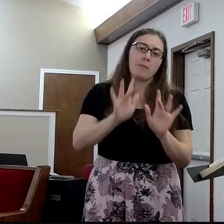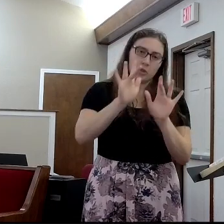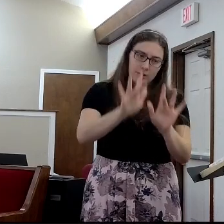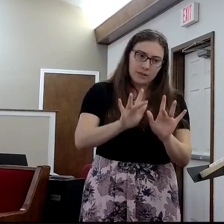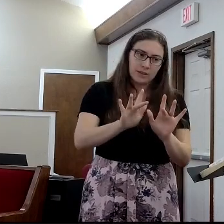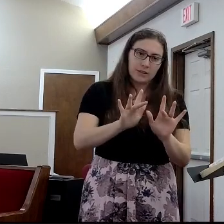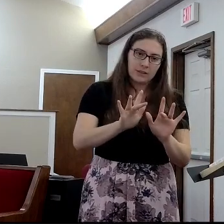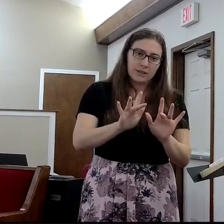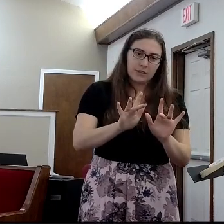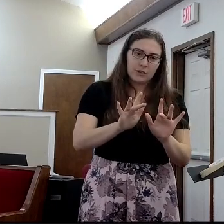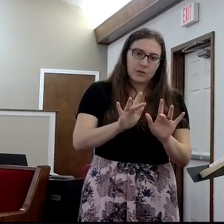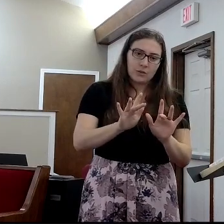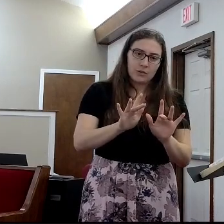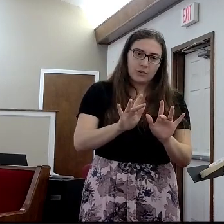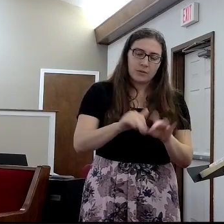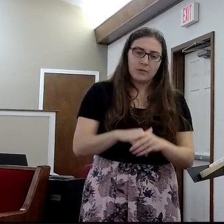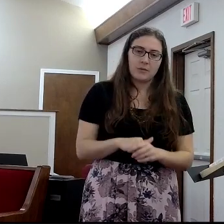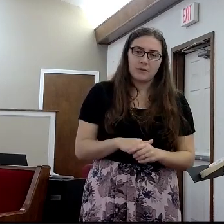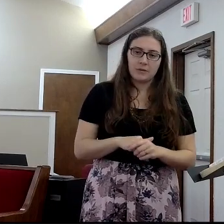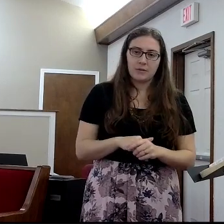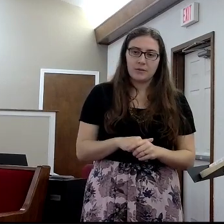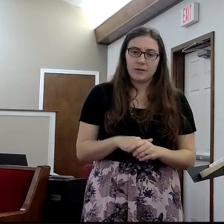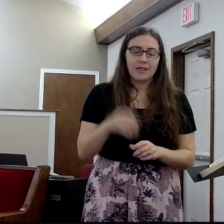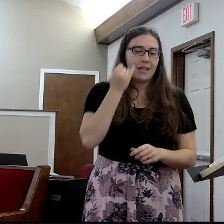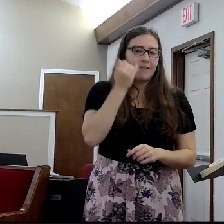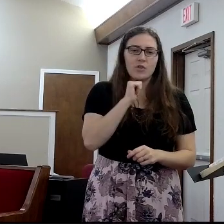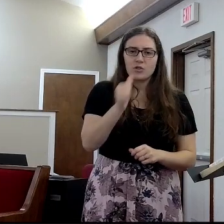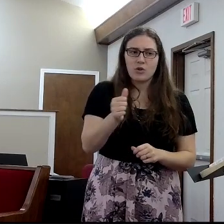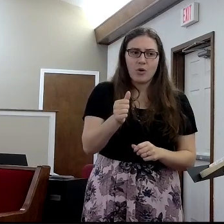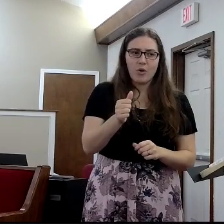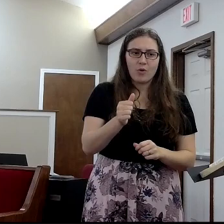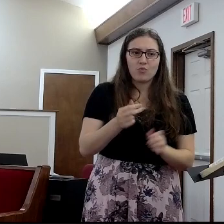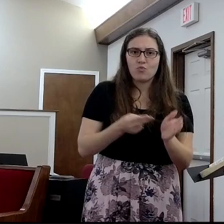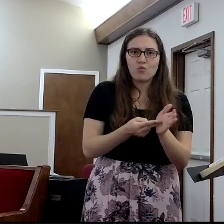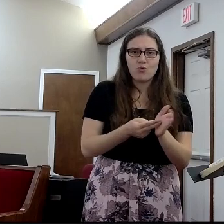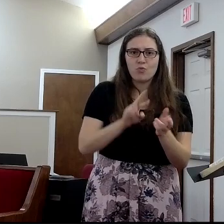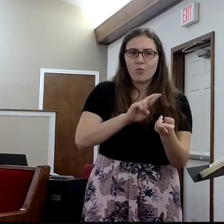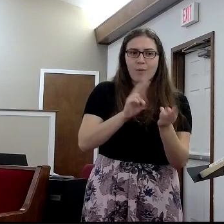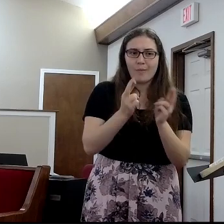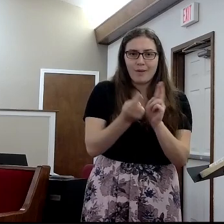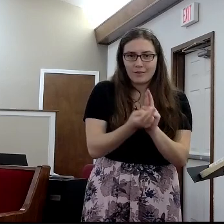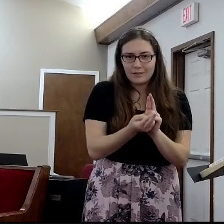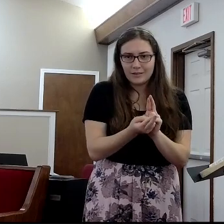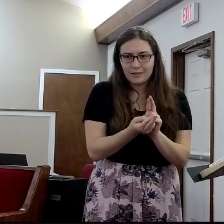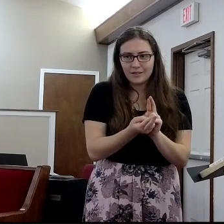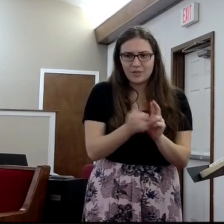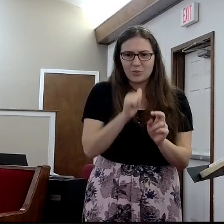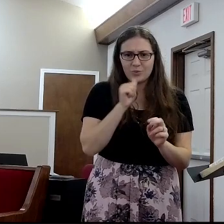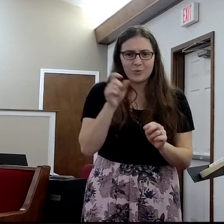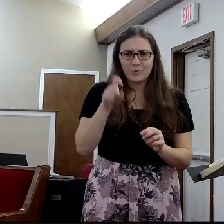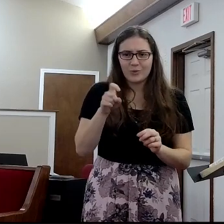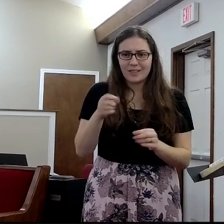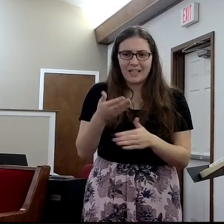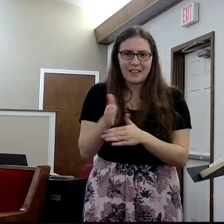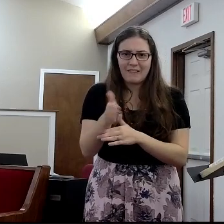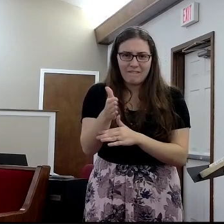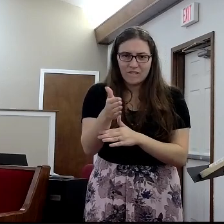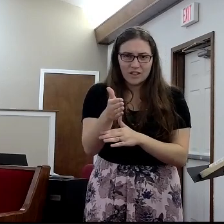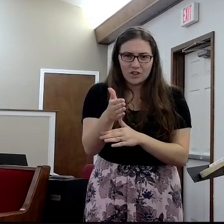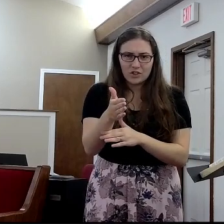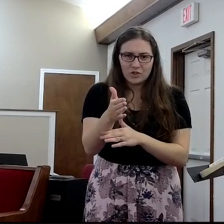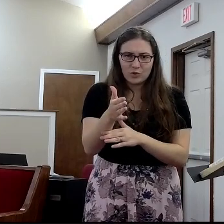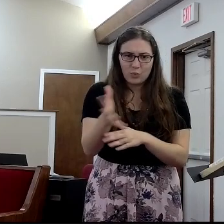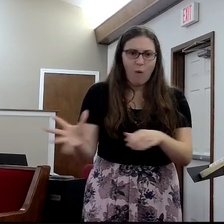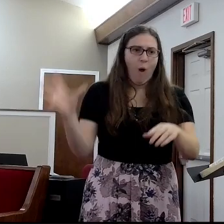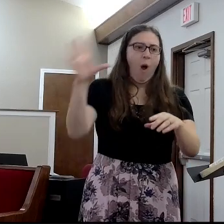to repentance with forgiveness and compassion. So if this wasn't true repentance from Jonah, then